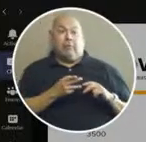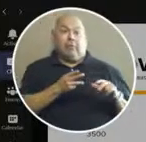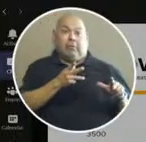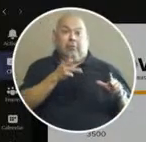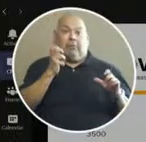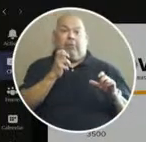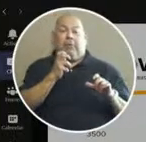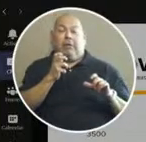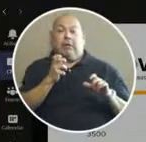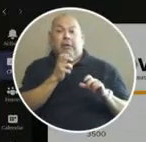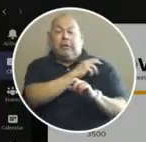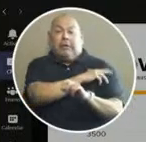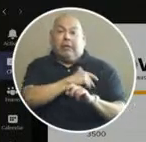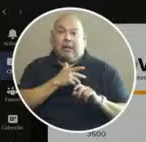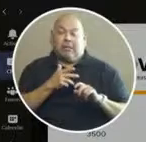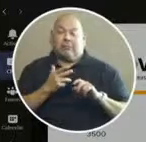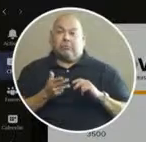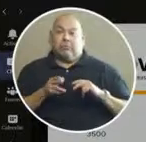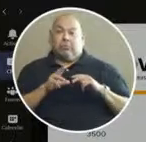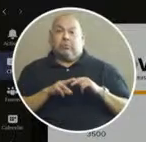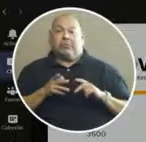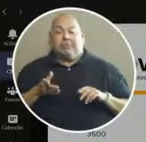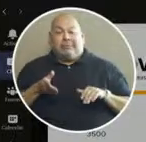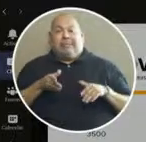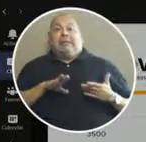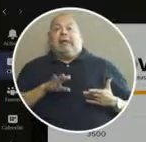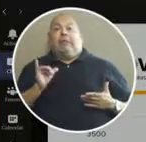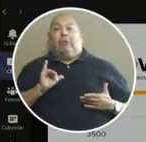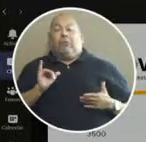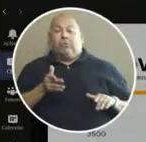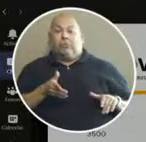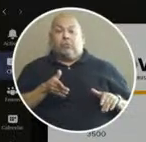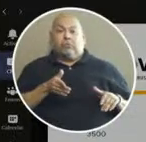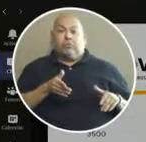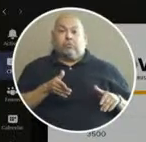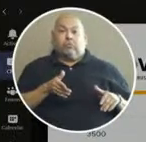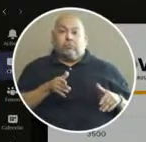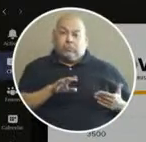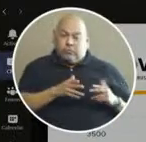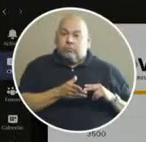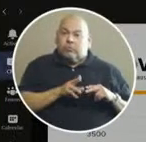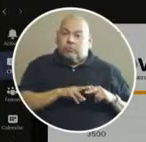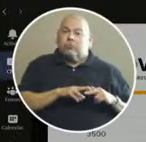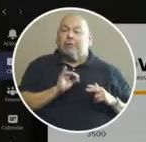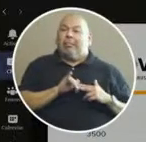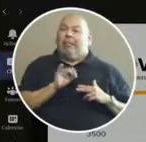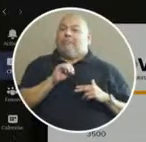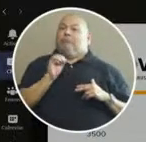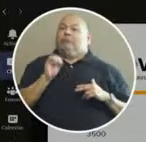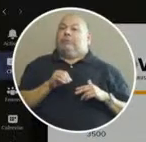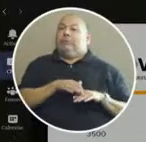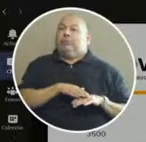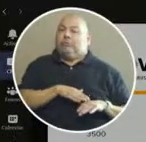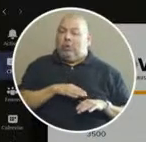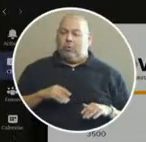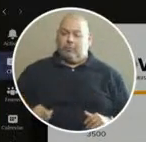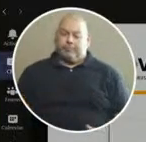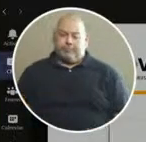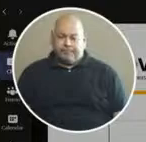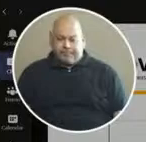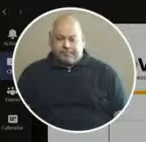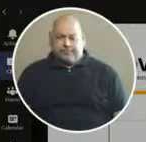unfortunately, the deaths also have been increasing, but it has slowed down on the rate. The next slide,